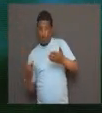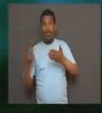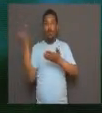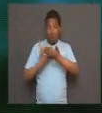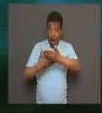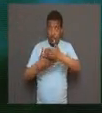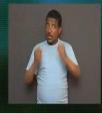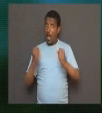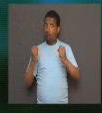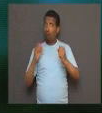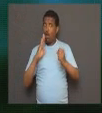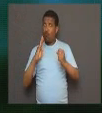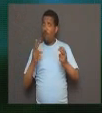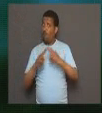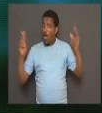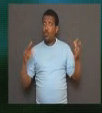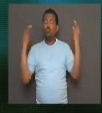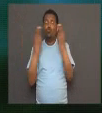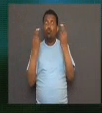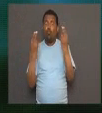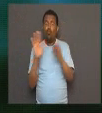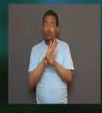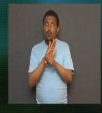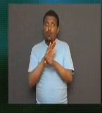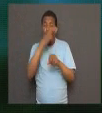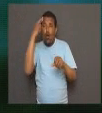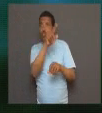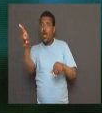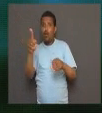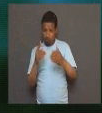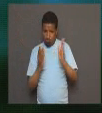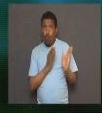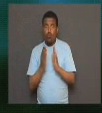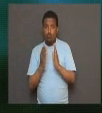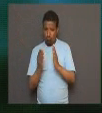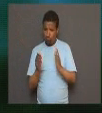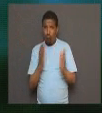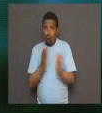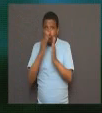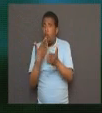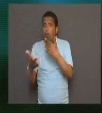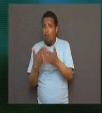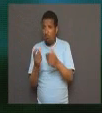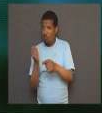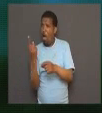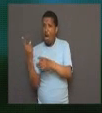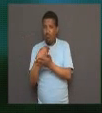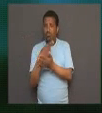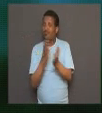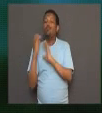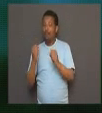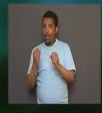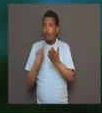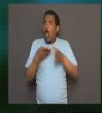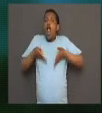be very useful because they are produced quickly. This allows